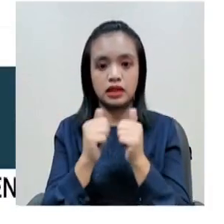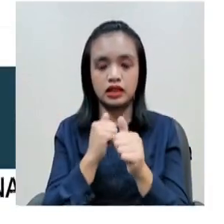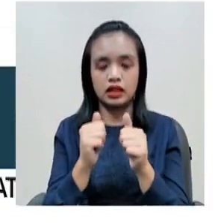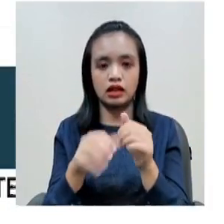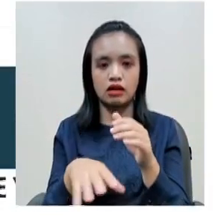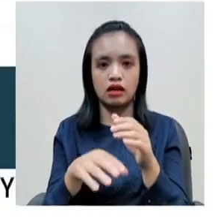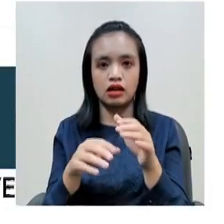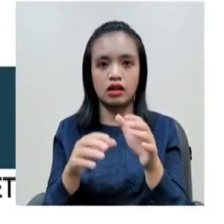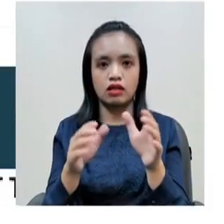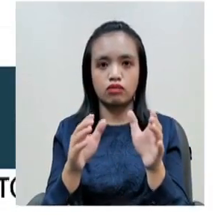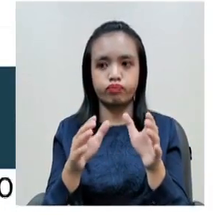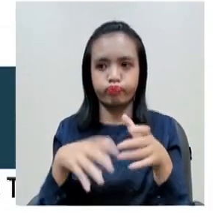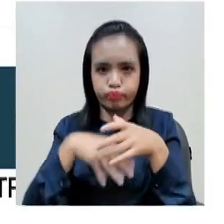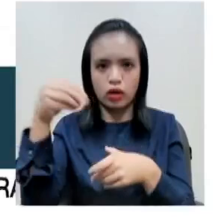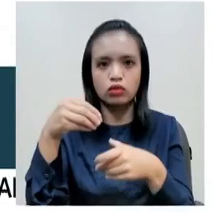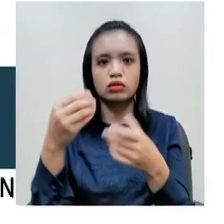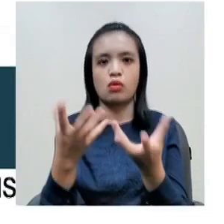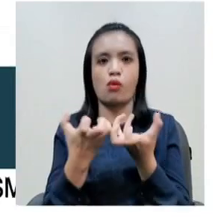pushing up